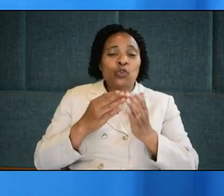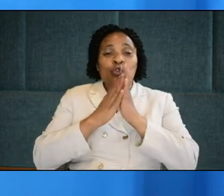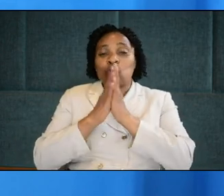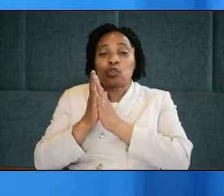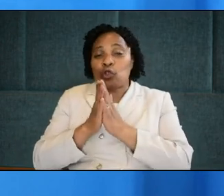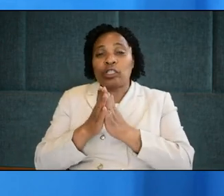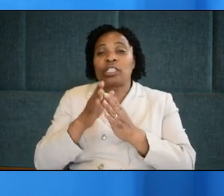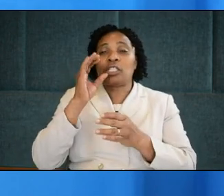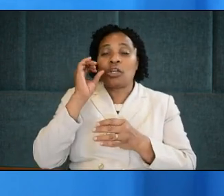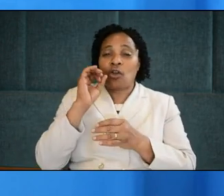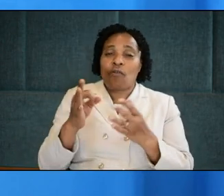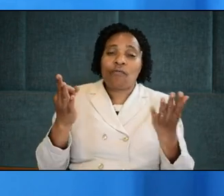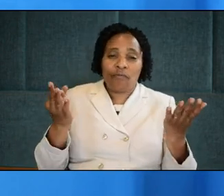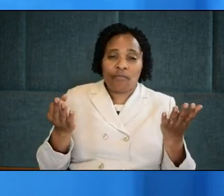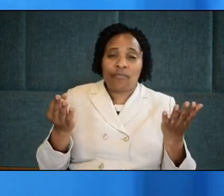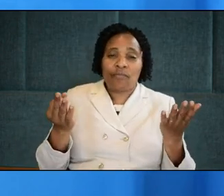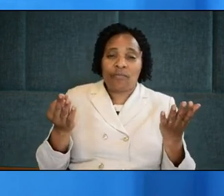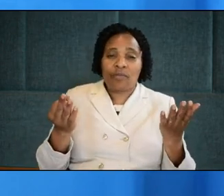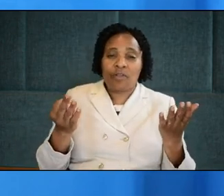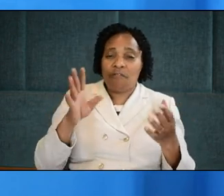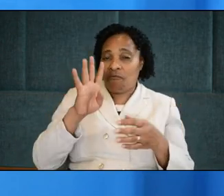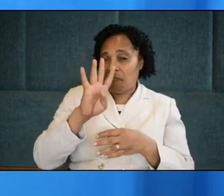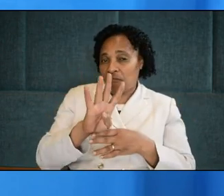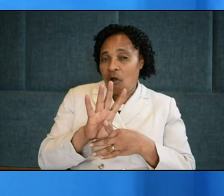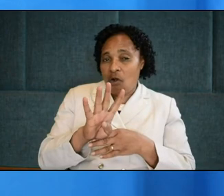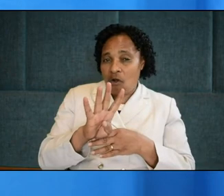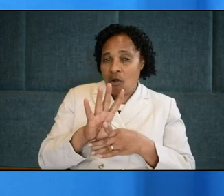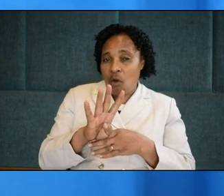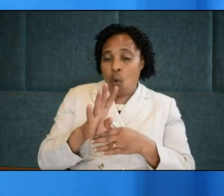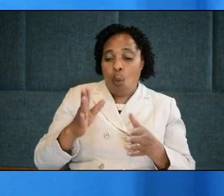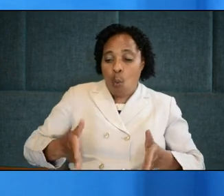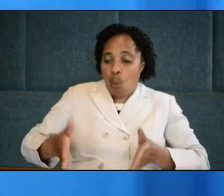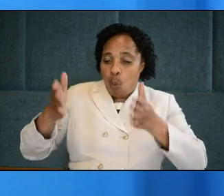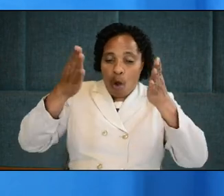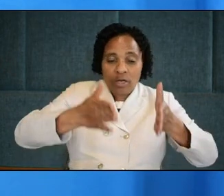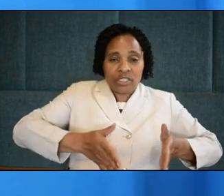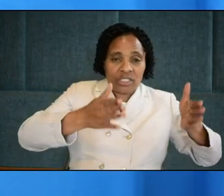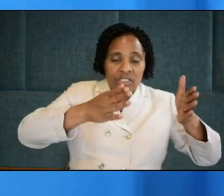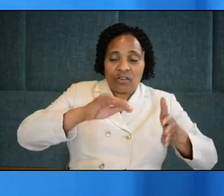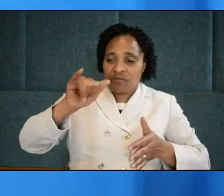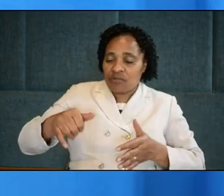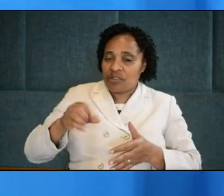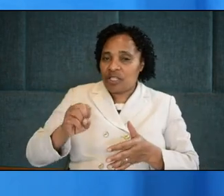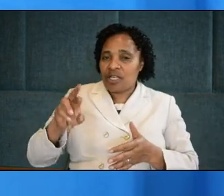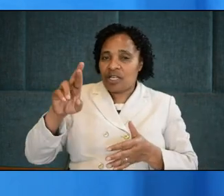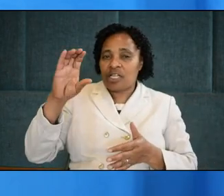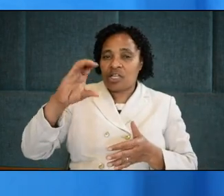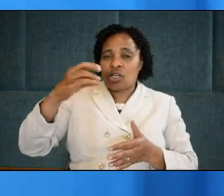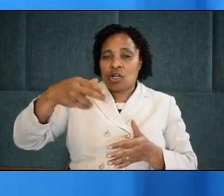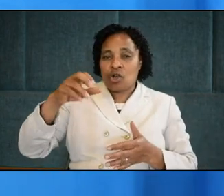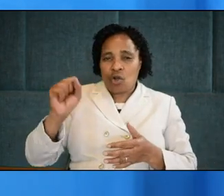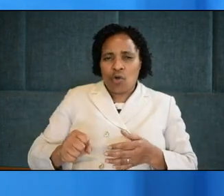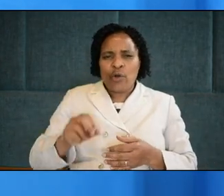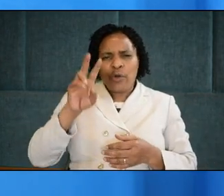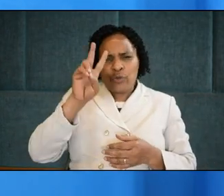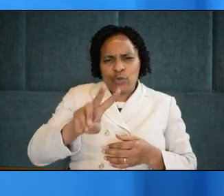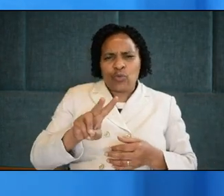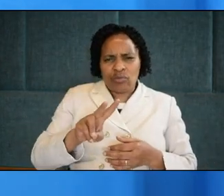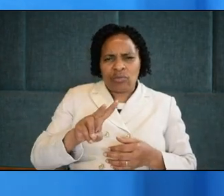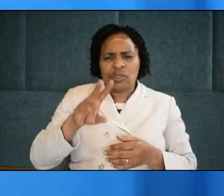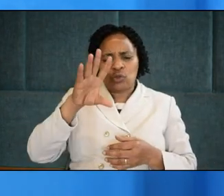the fall, you know, of the fall of the walls of Jericho, just as I said earlier, this took a lot of